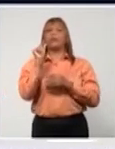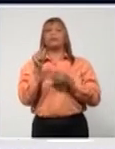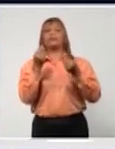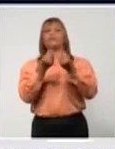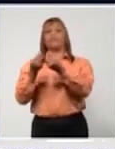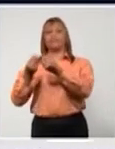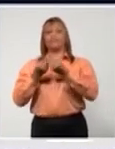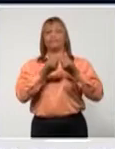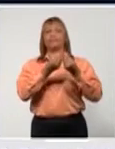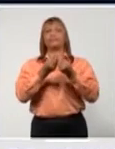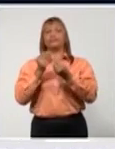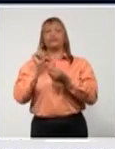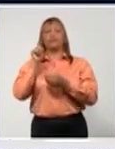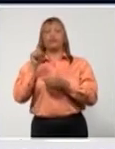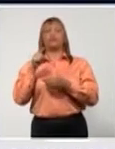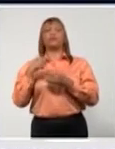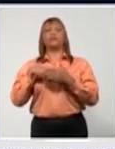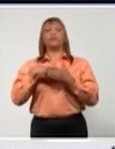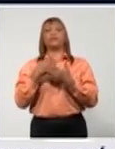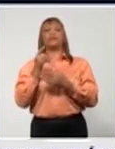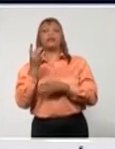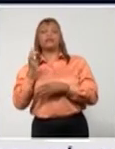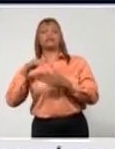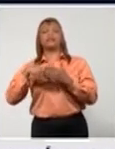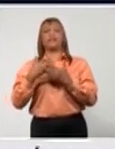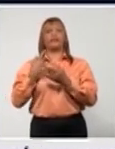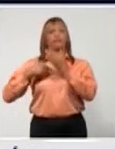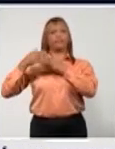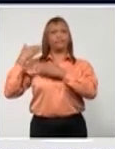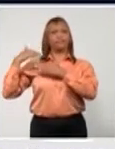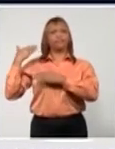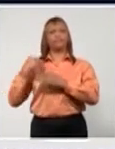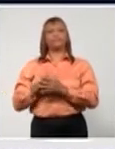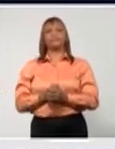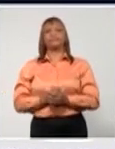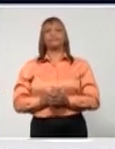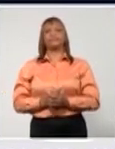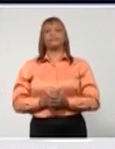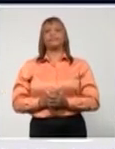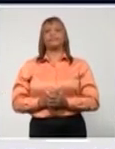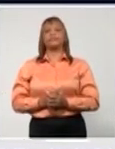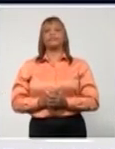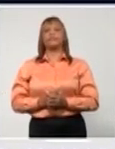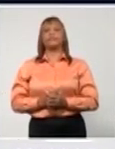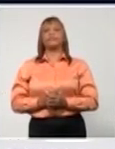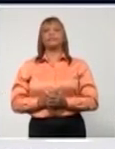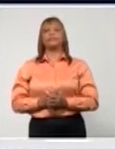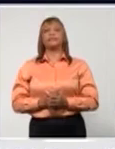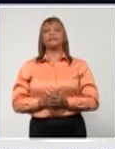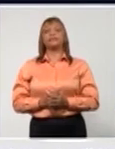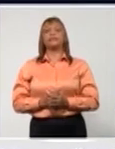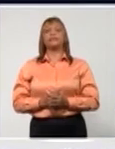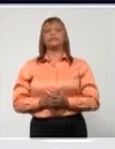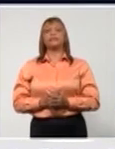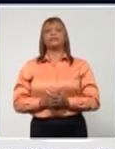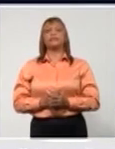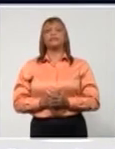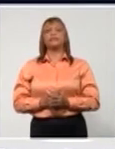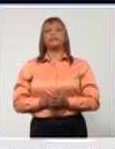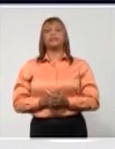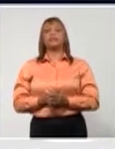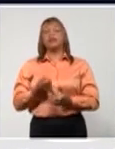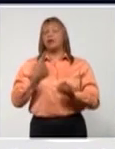procedure, she was transferred to an isolation center in the province where she lives, which is Granma. There she was given a